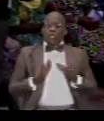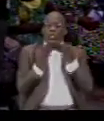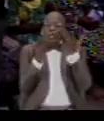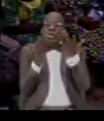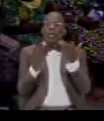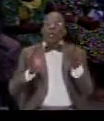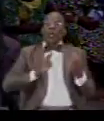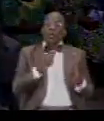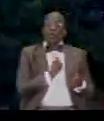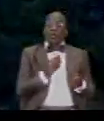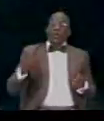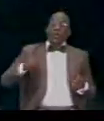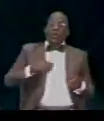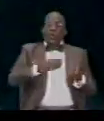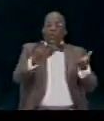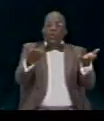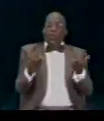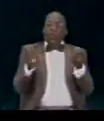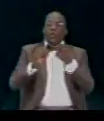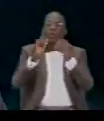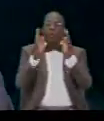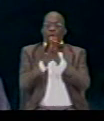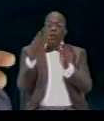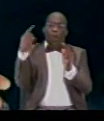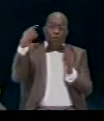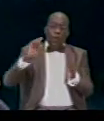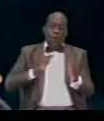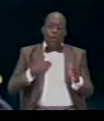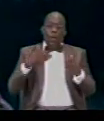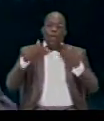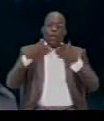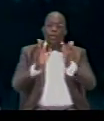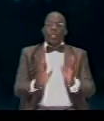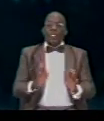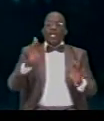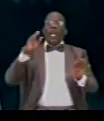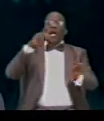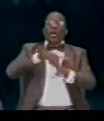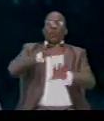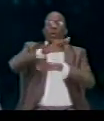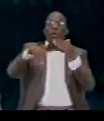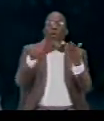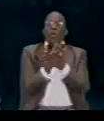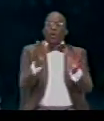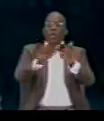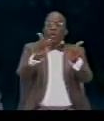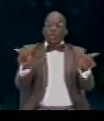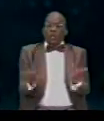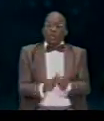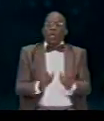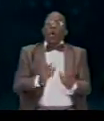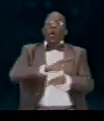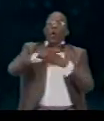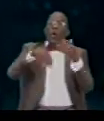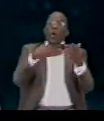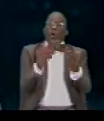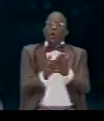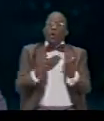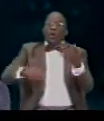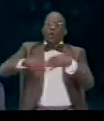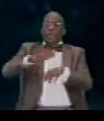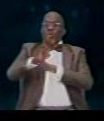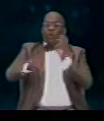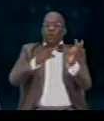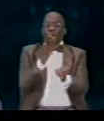other ministers at the Alpha location, at satellite locations, at every nook and corner of the world, that the same